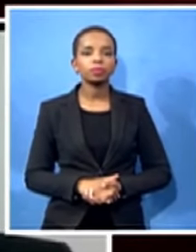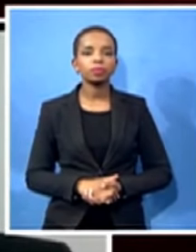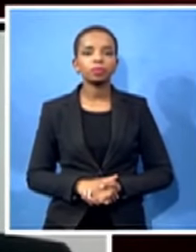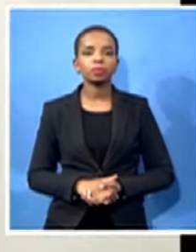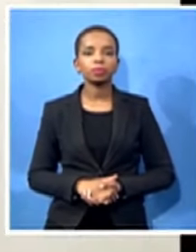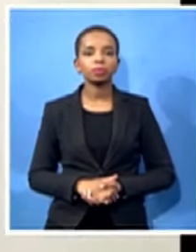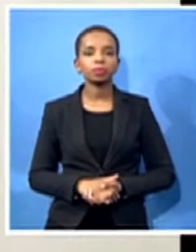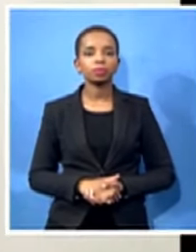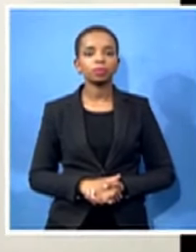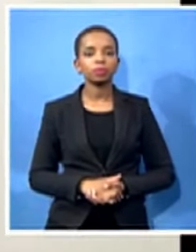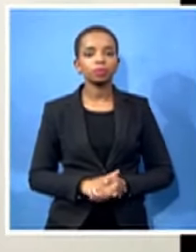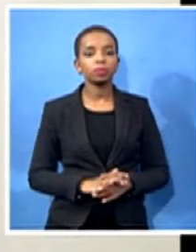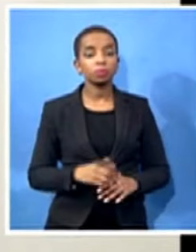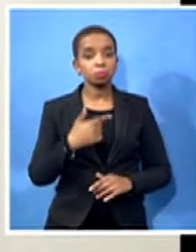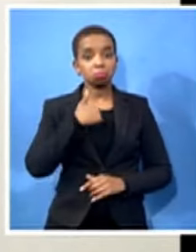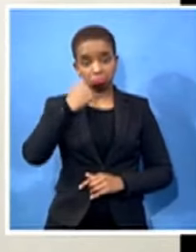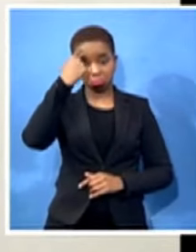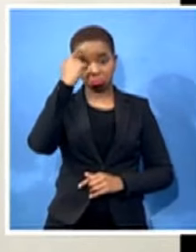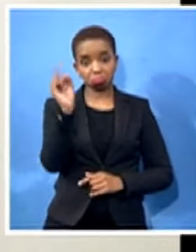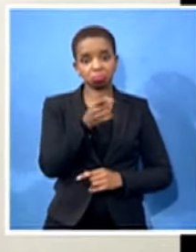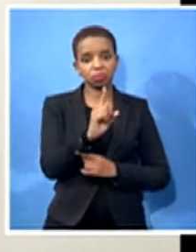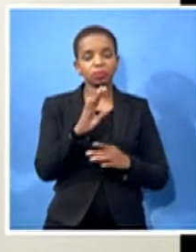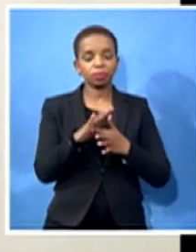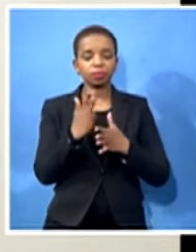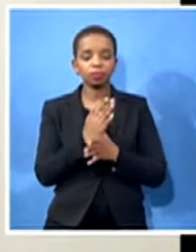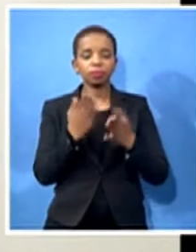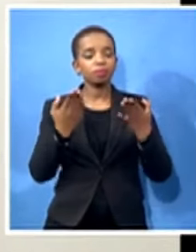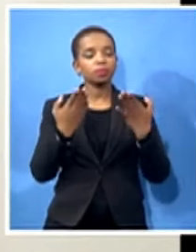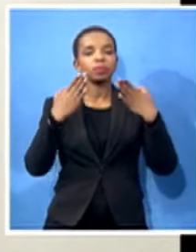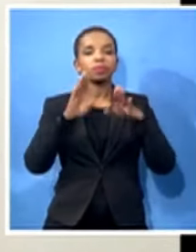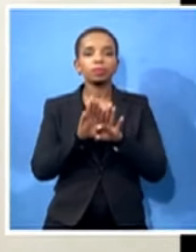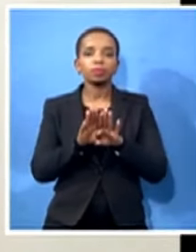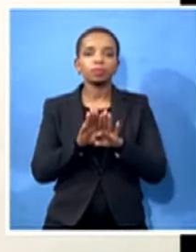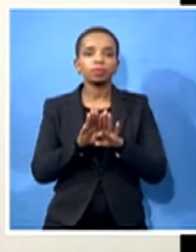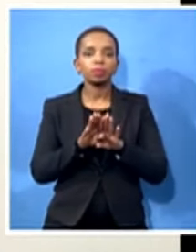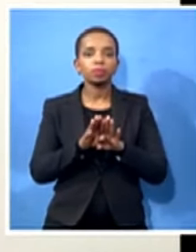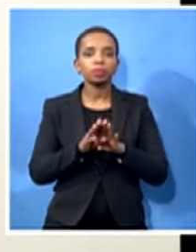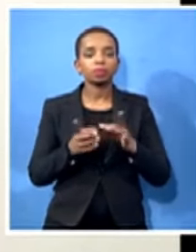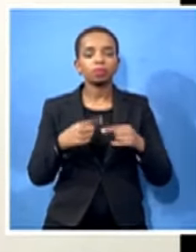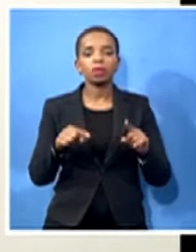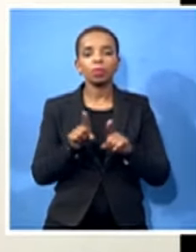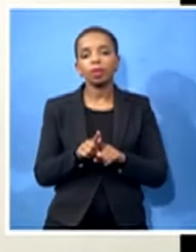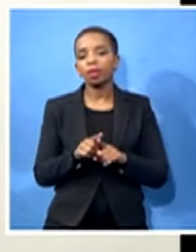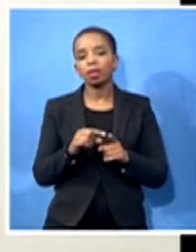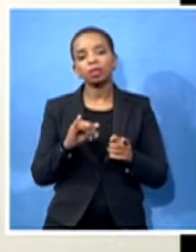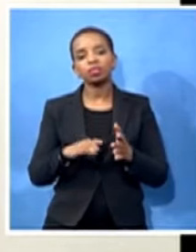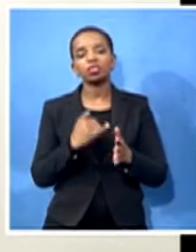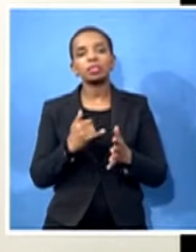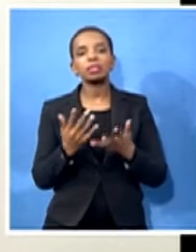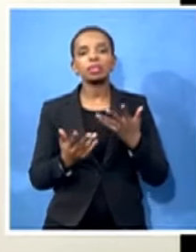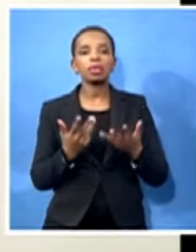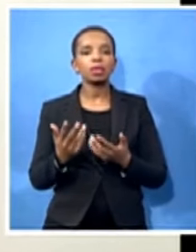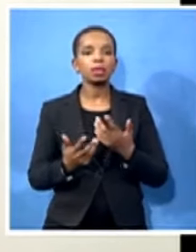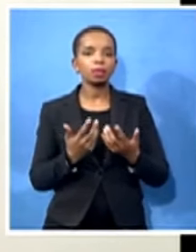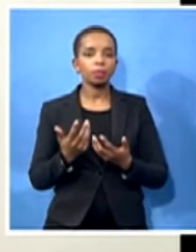and happening and just the tone of the matters of people being